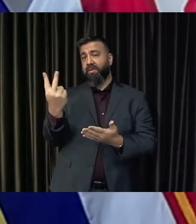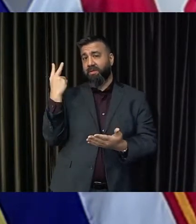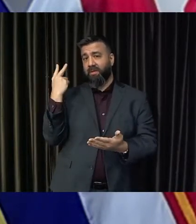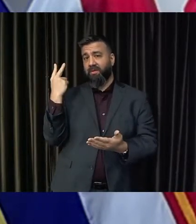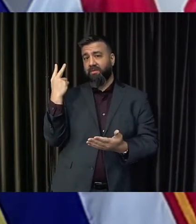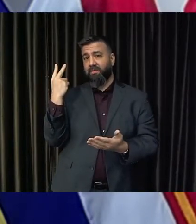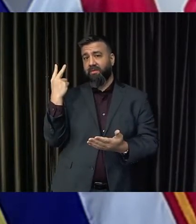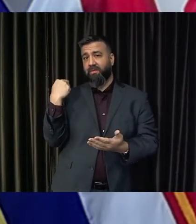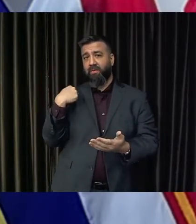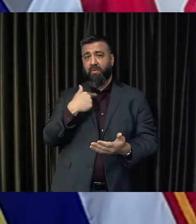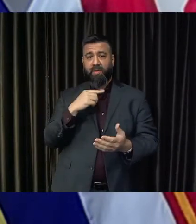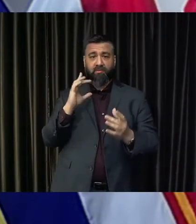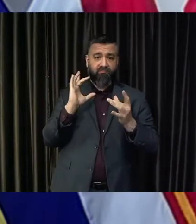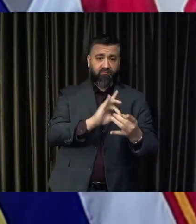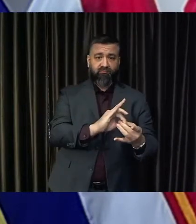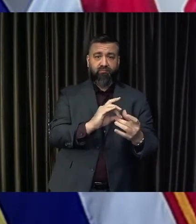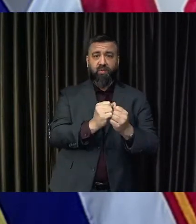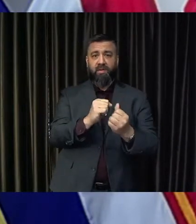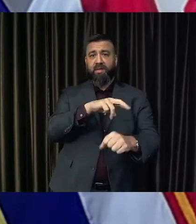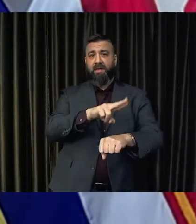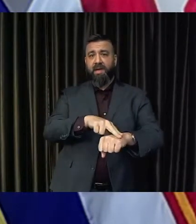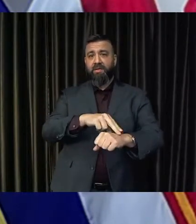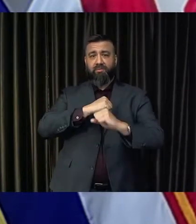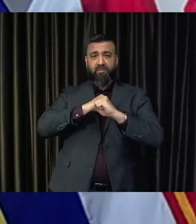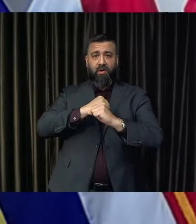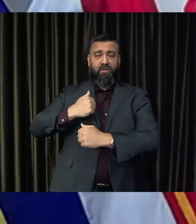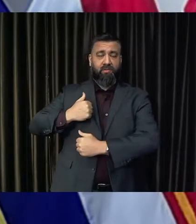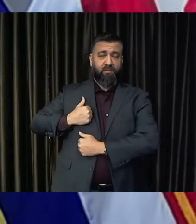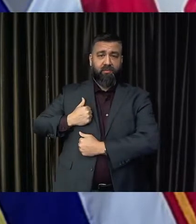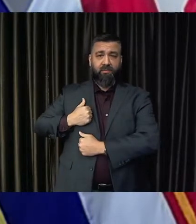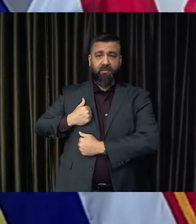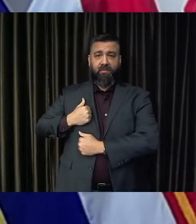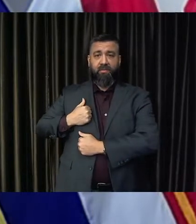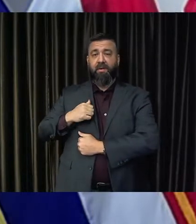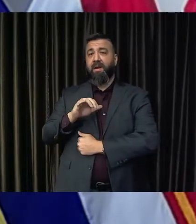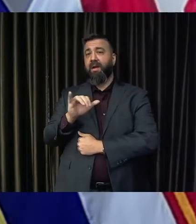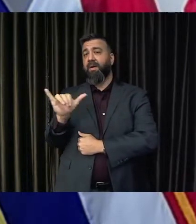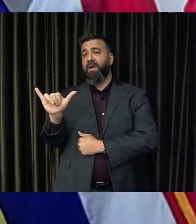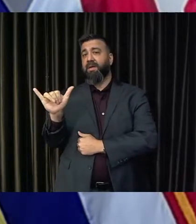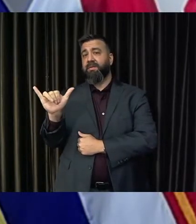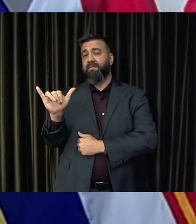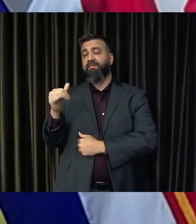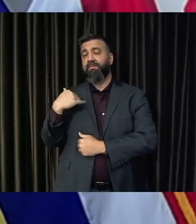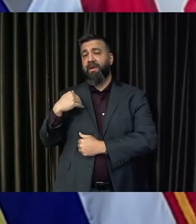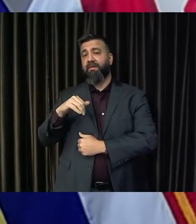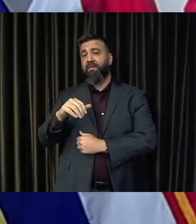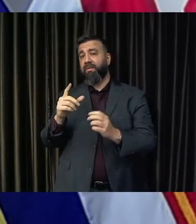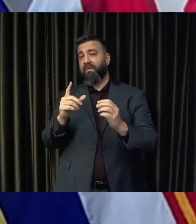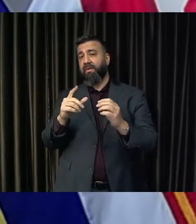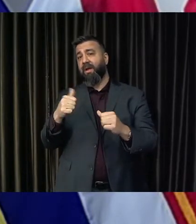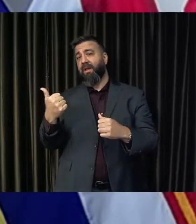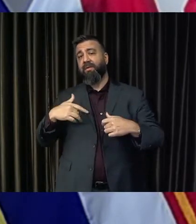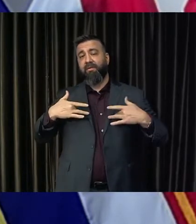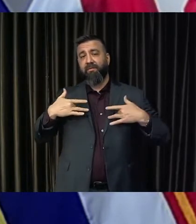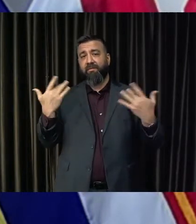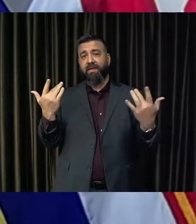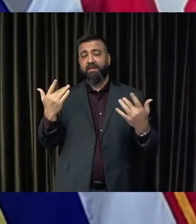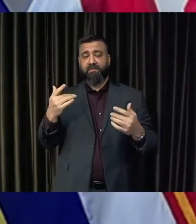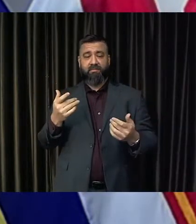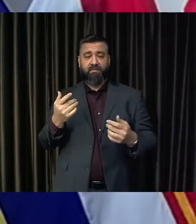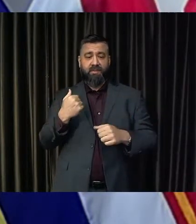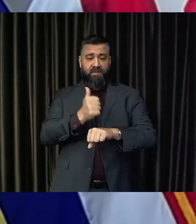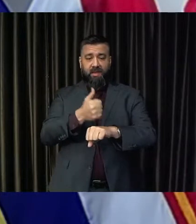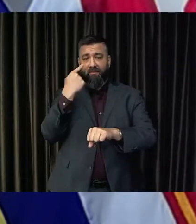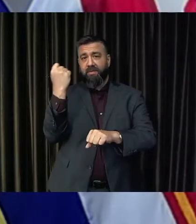National Guard and we have another large-scale vaccination event set for this coming Saturday. On March